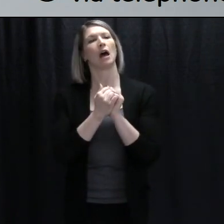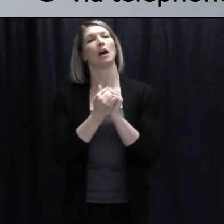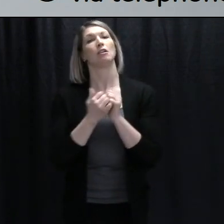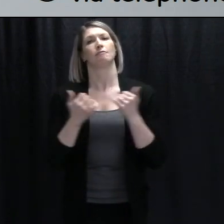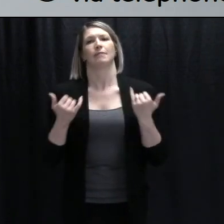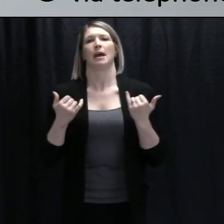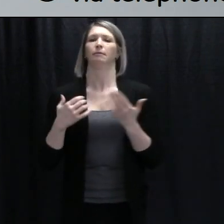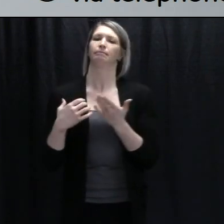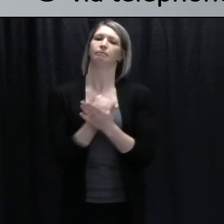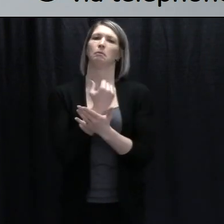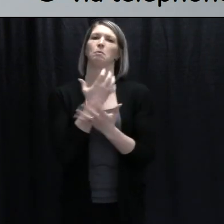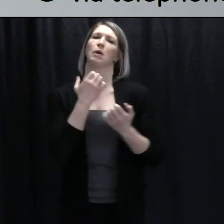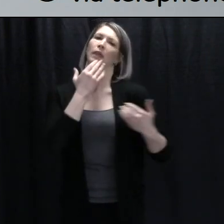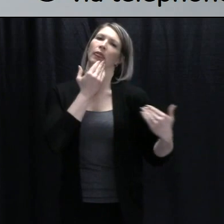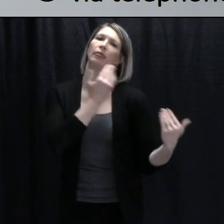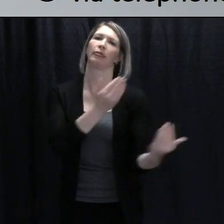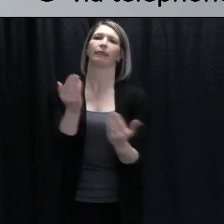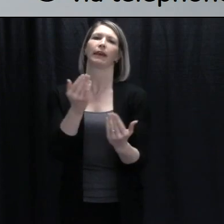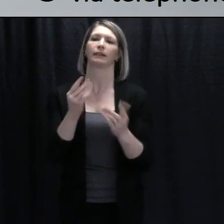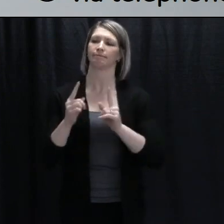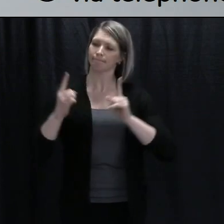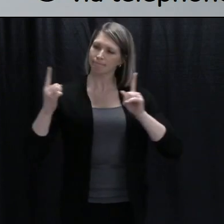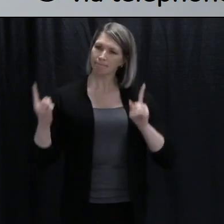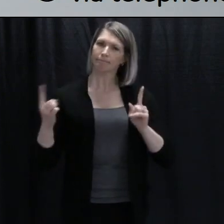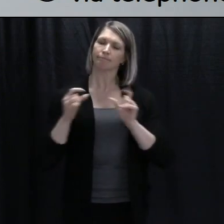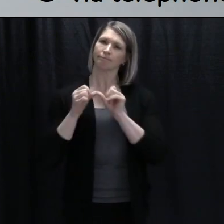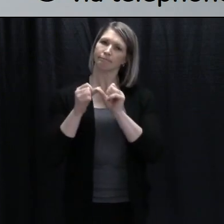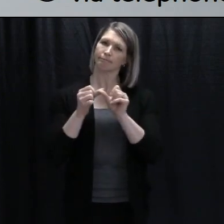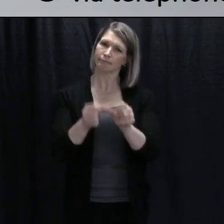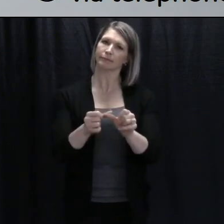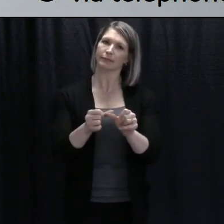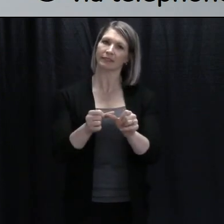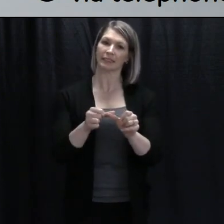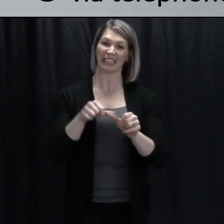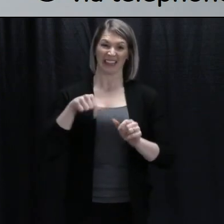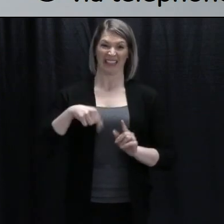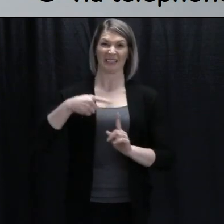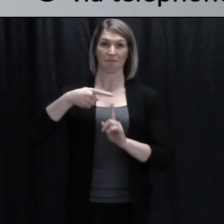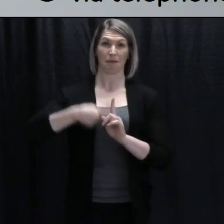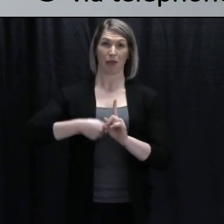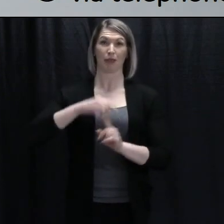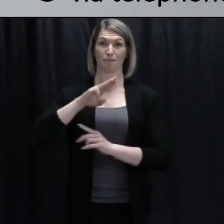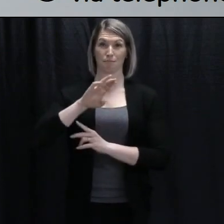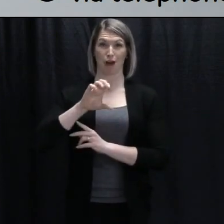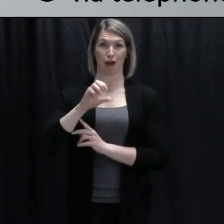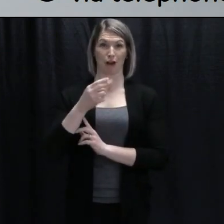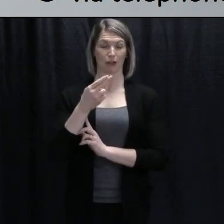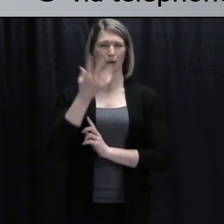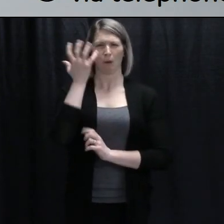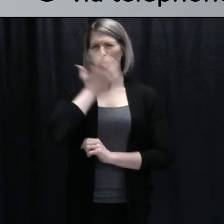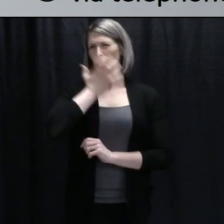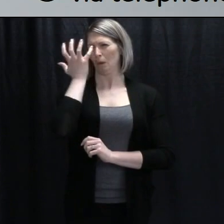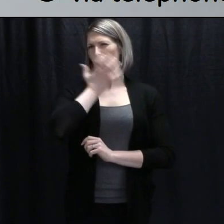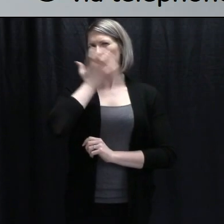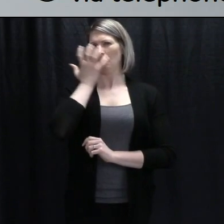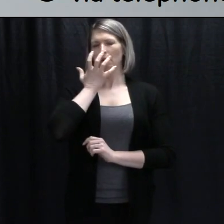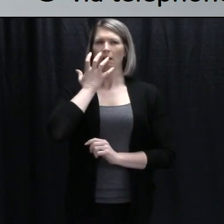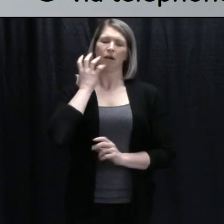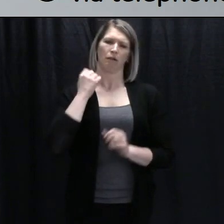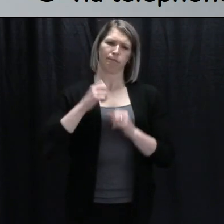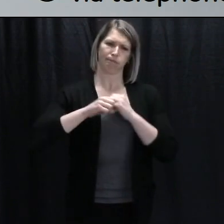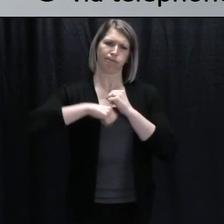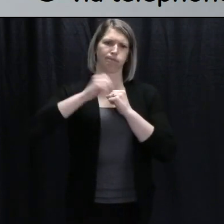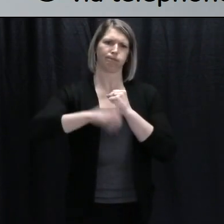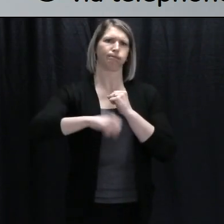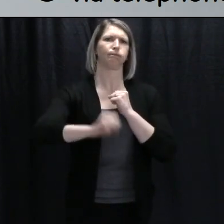for following physical distancing measures. March in Newfoundland and Labrador always seems to drag on forever. I know